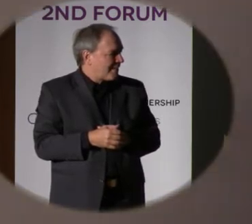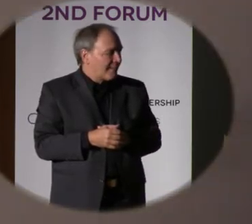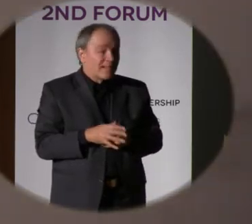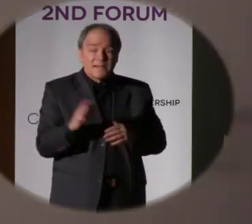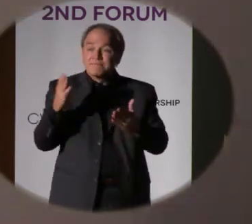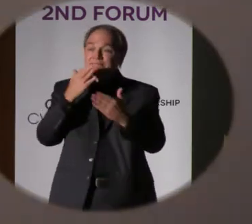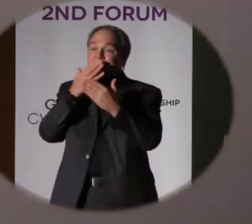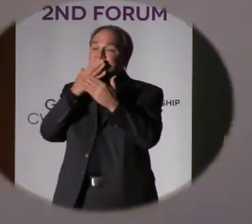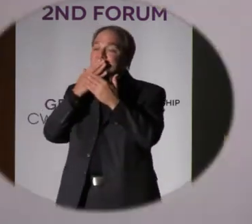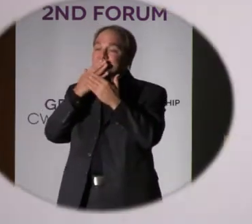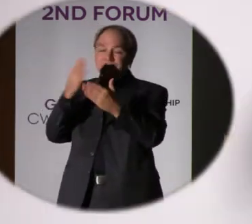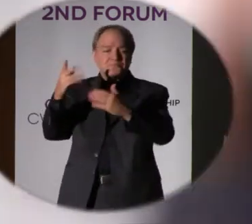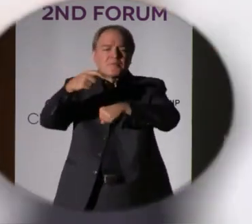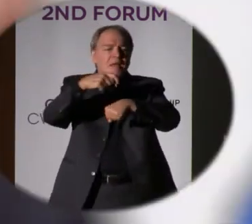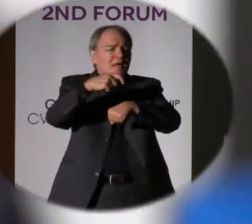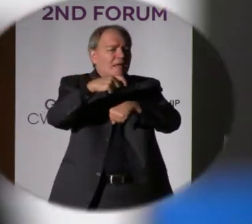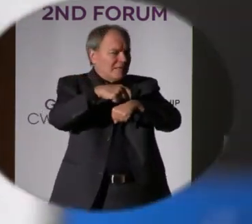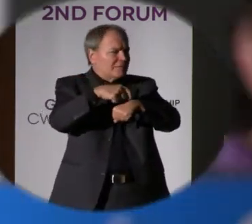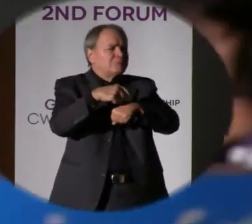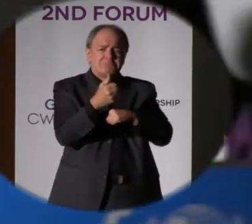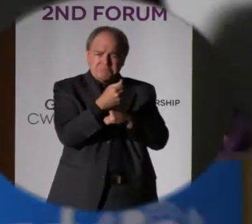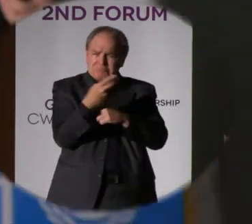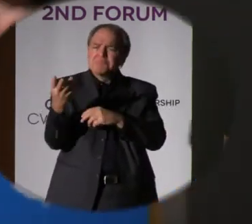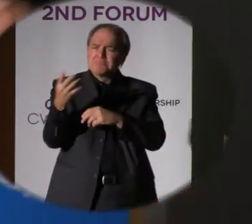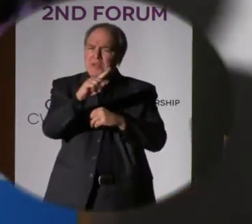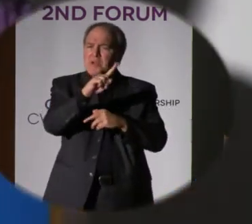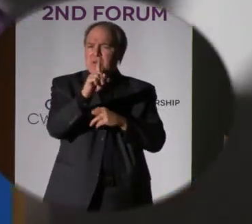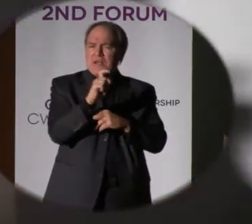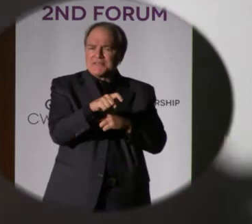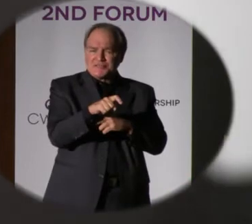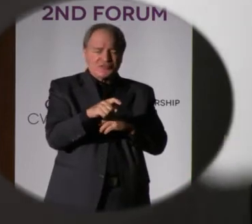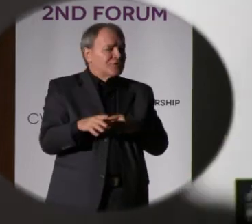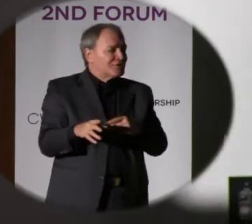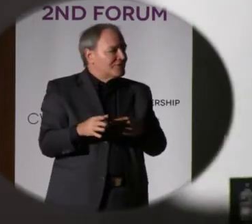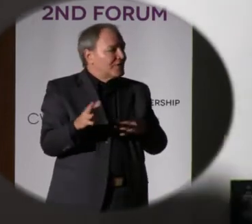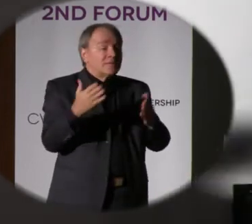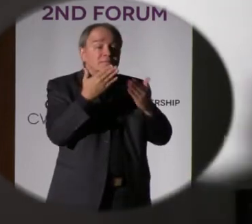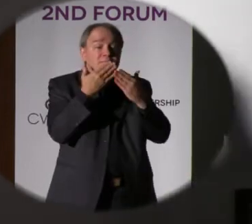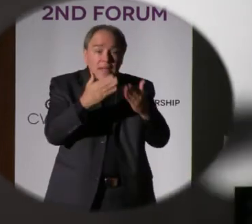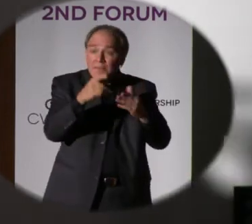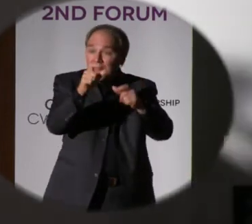Thank you. We have time for several questions, and I'd like to thank people for